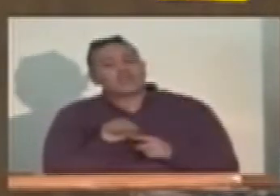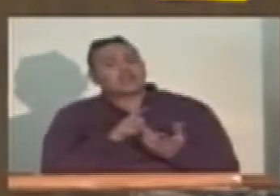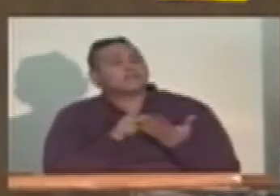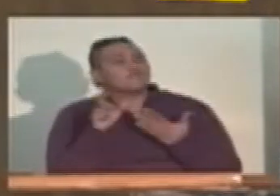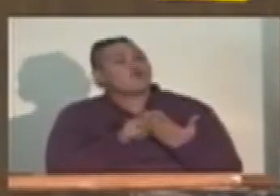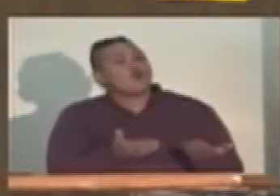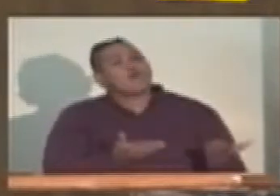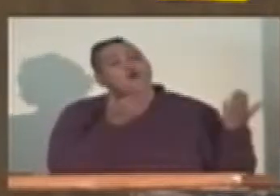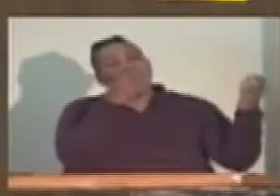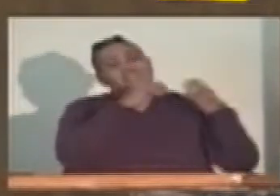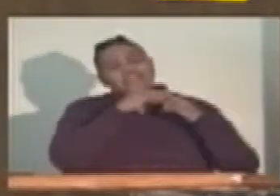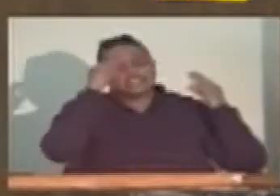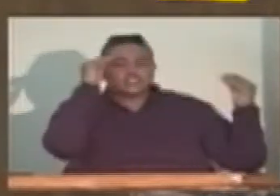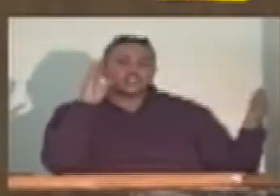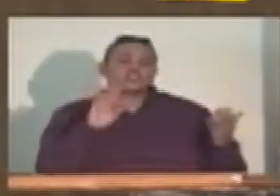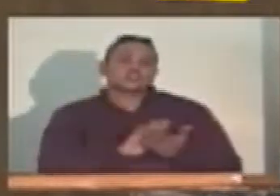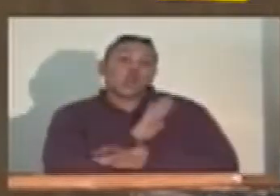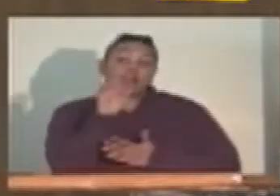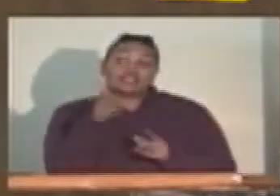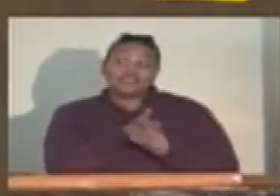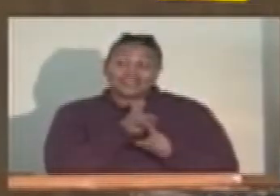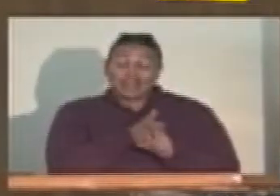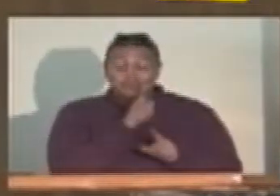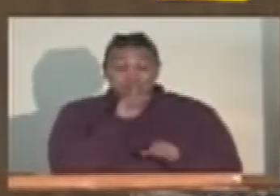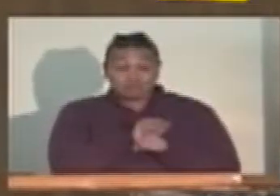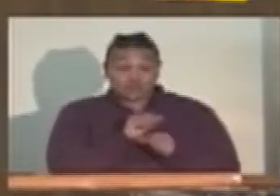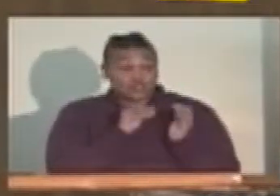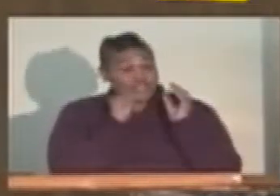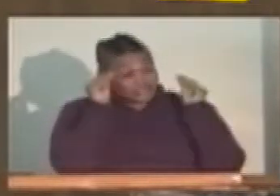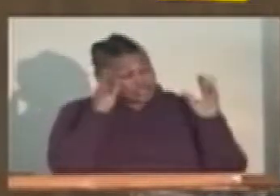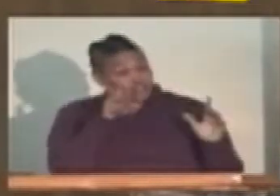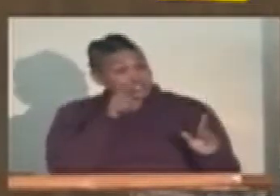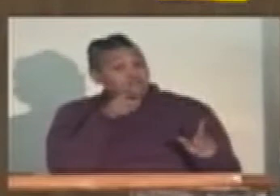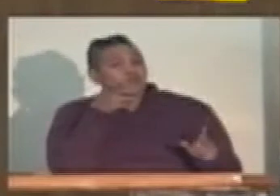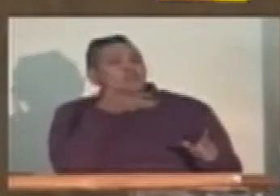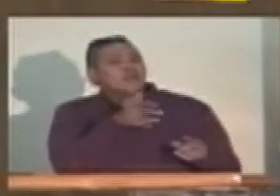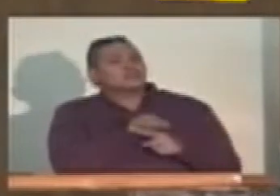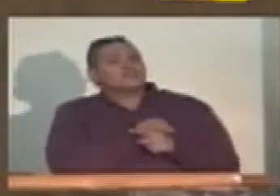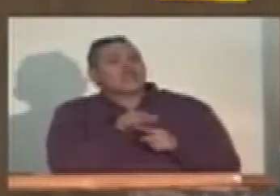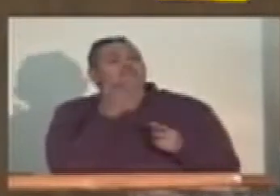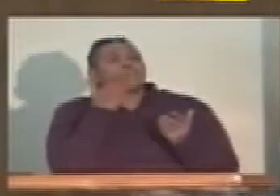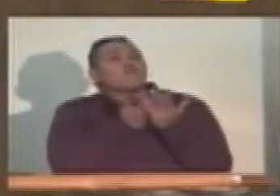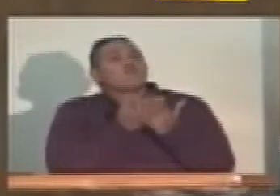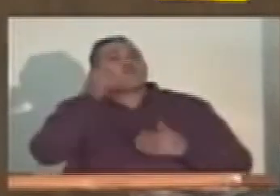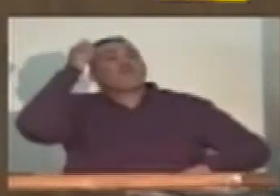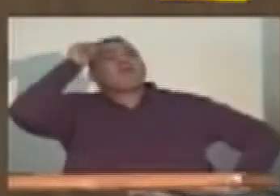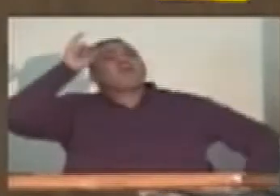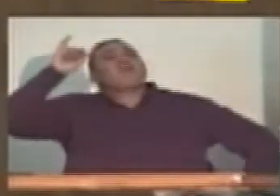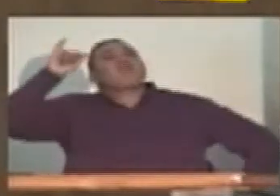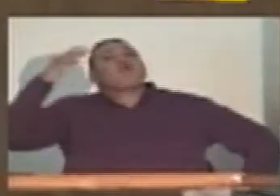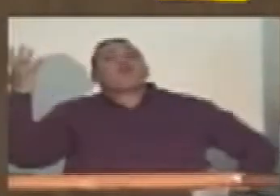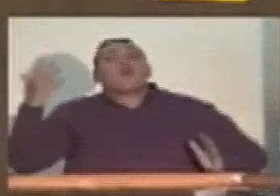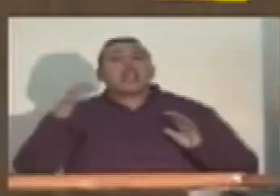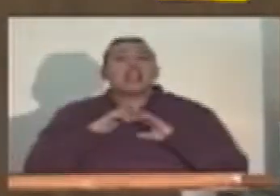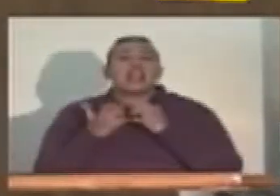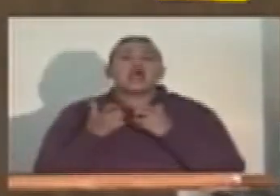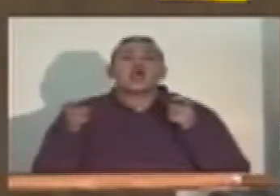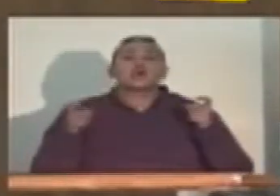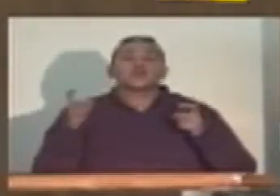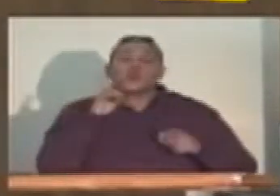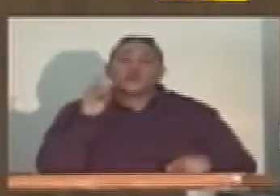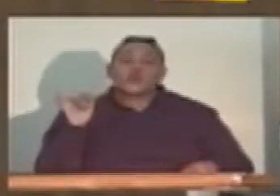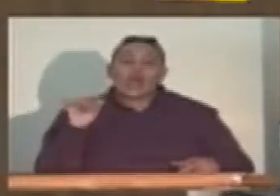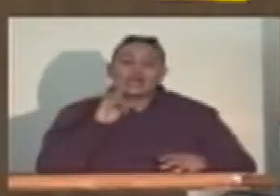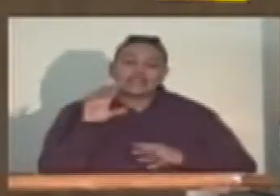offered in the teachers' colleges and ensure that teachers in training have a good grasp of what class control is all about,